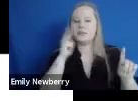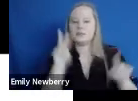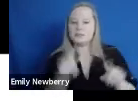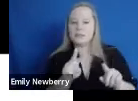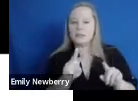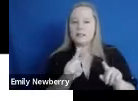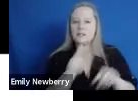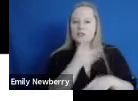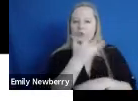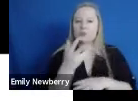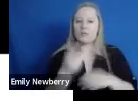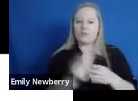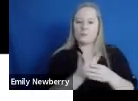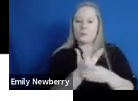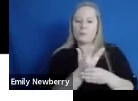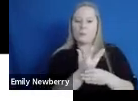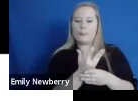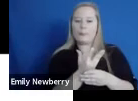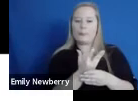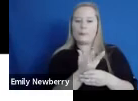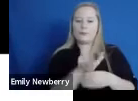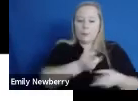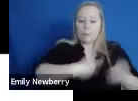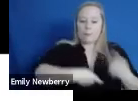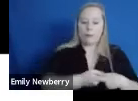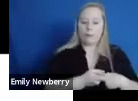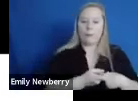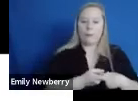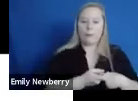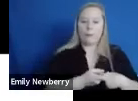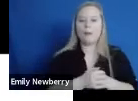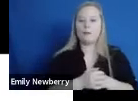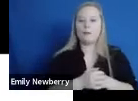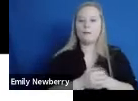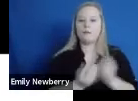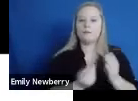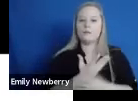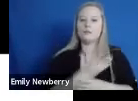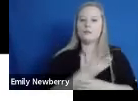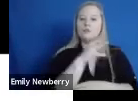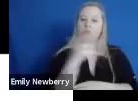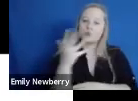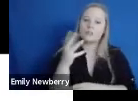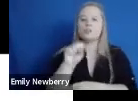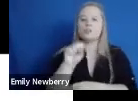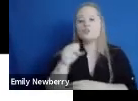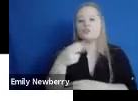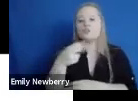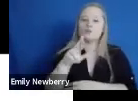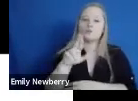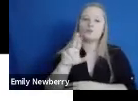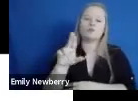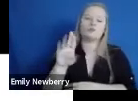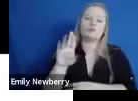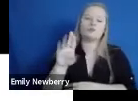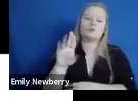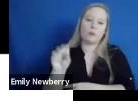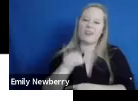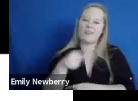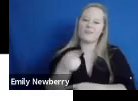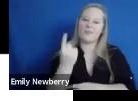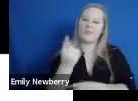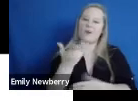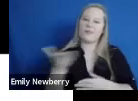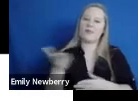shrubs. So we do replants of shrubs and trees. That's one of our activities that we do. Next one is the